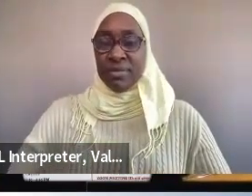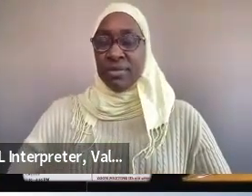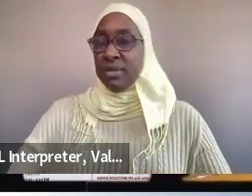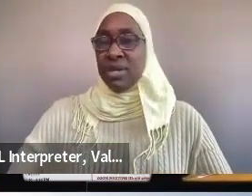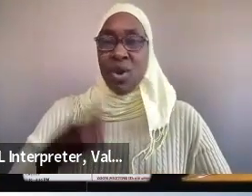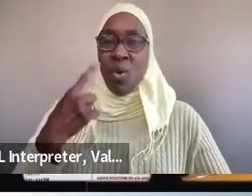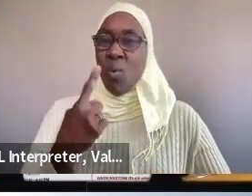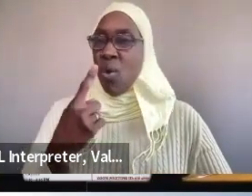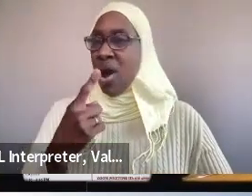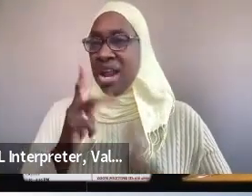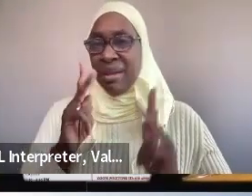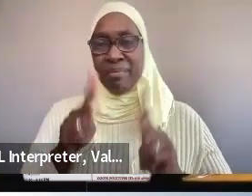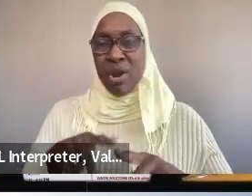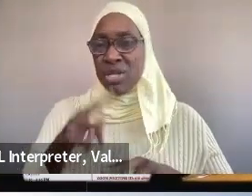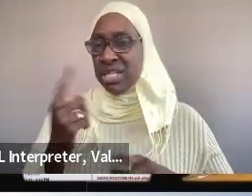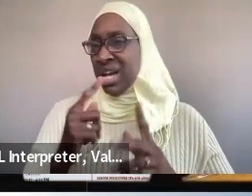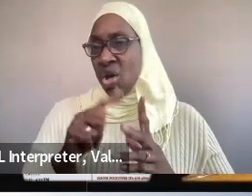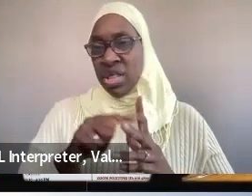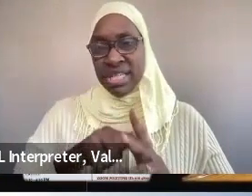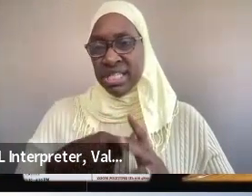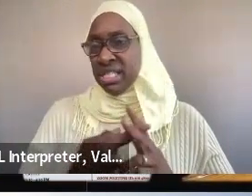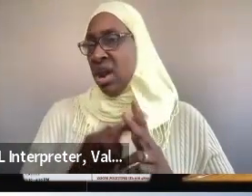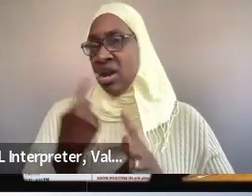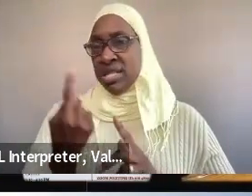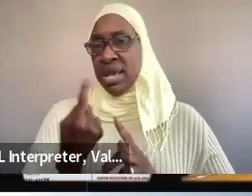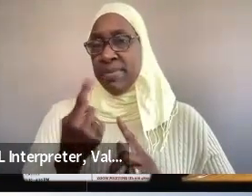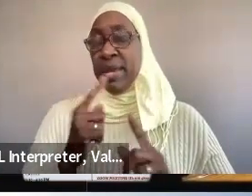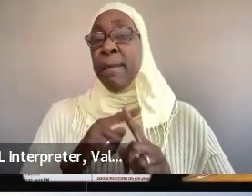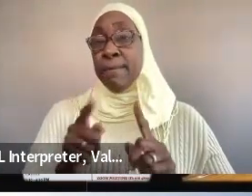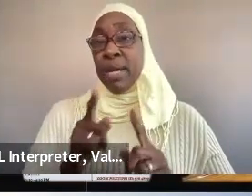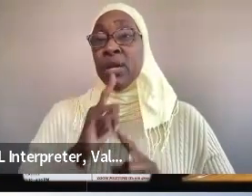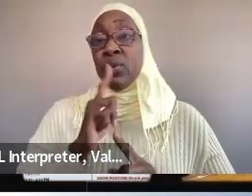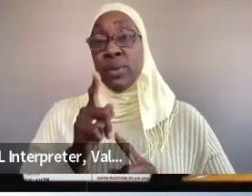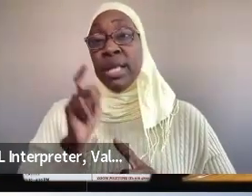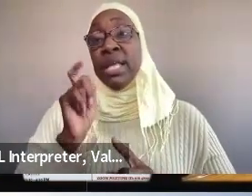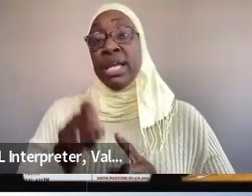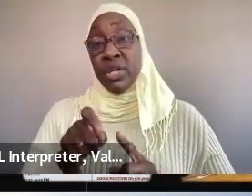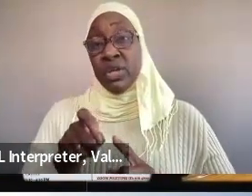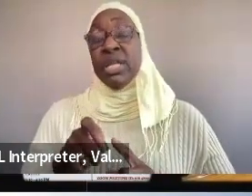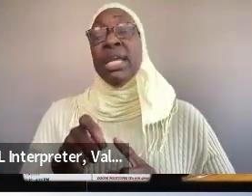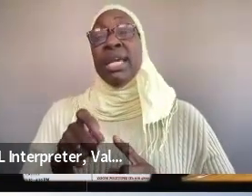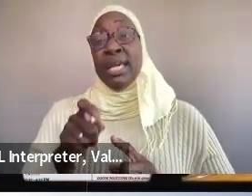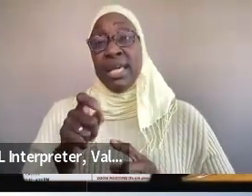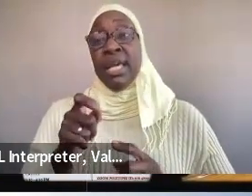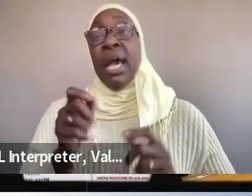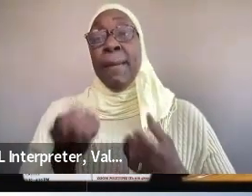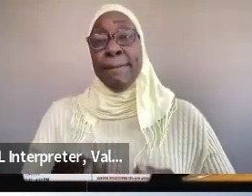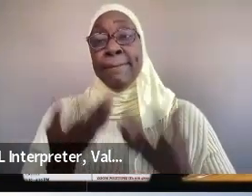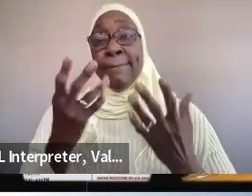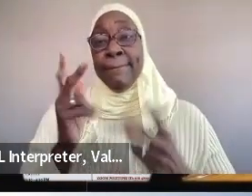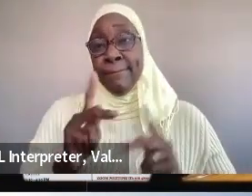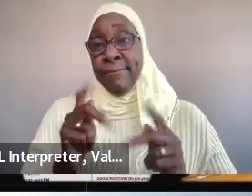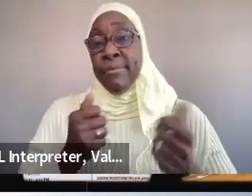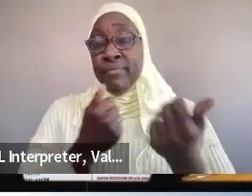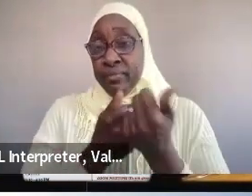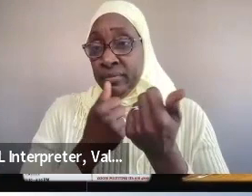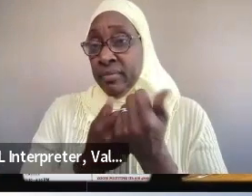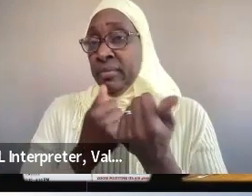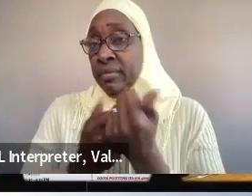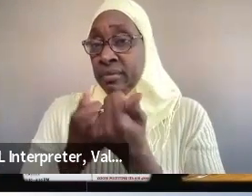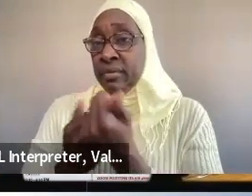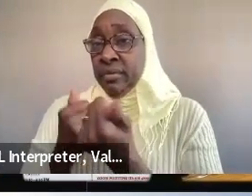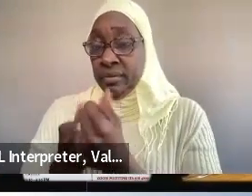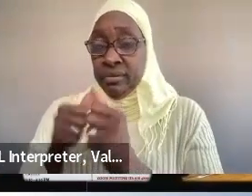person can really start something, but really working as a group has been really helpful, but also recognizing